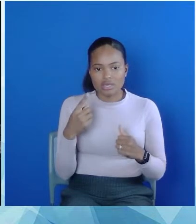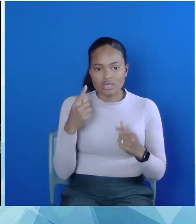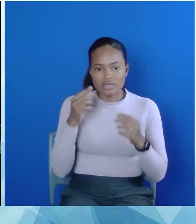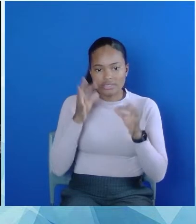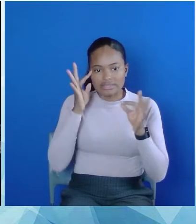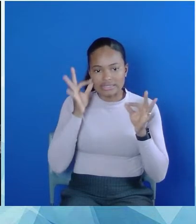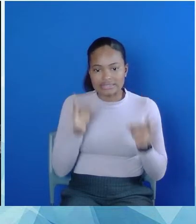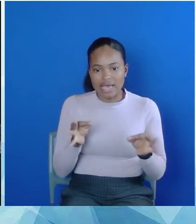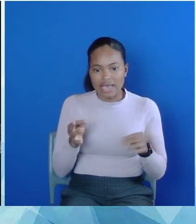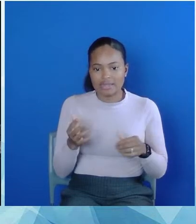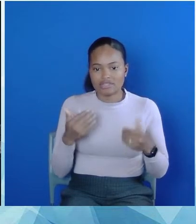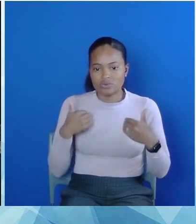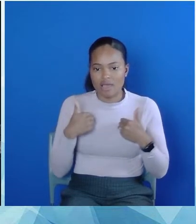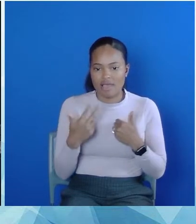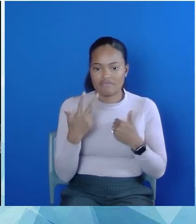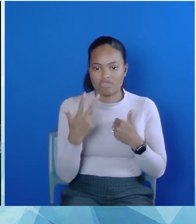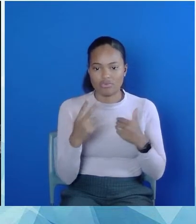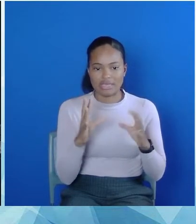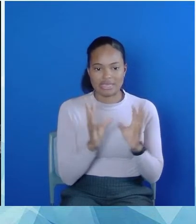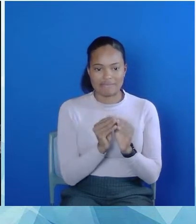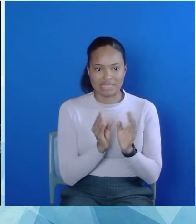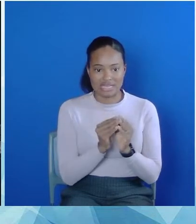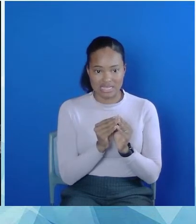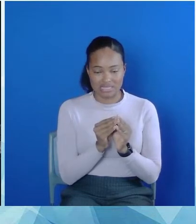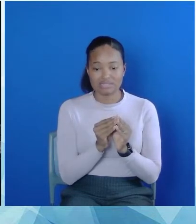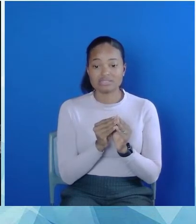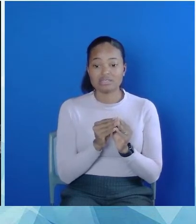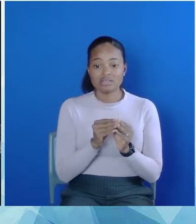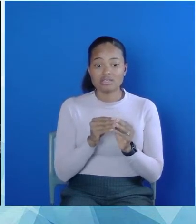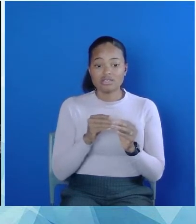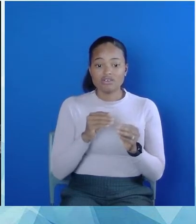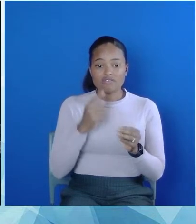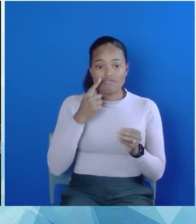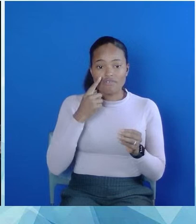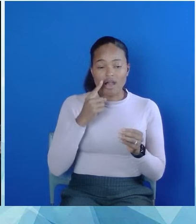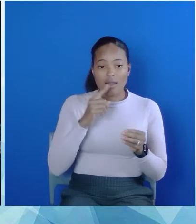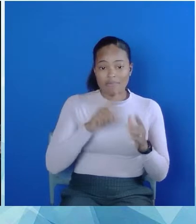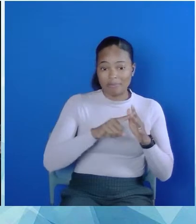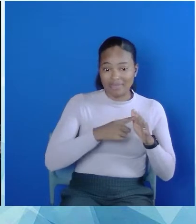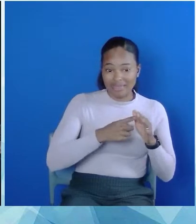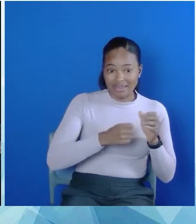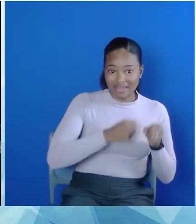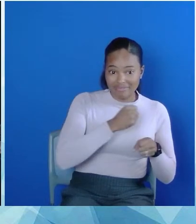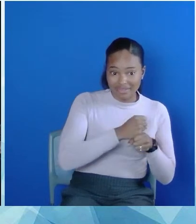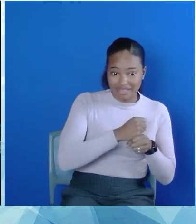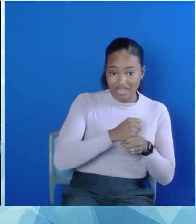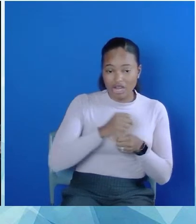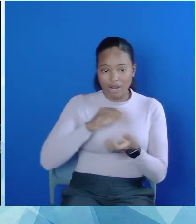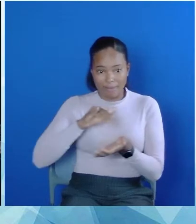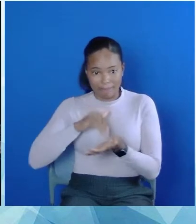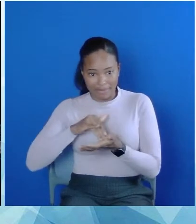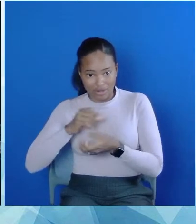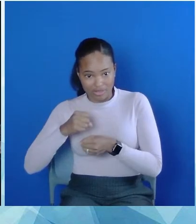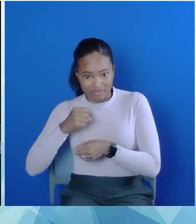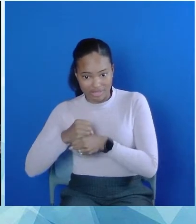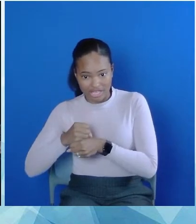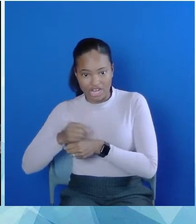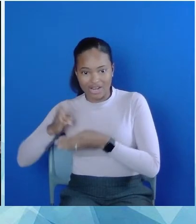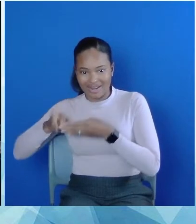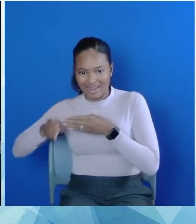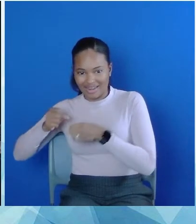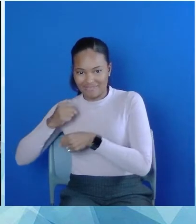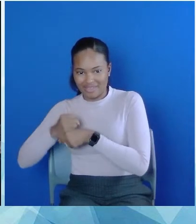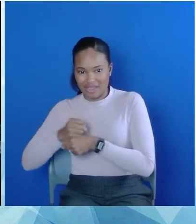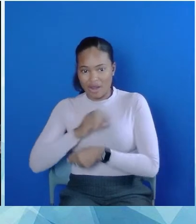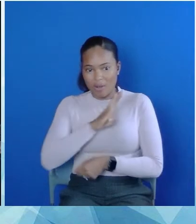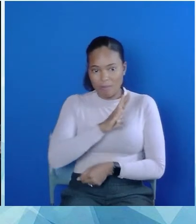resources, beginning of the year, middle of the year, and end of year meeting. They're called Boy, Moy, and Oi. These meetings, we will discuss